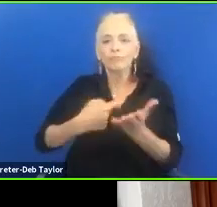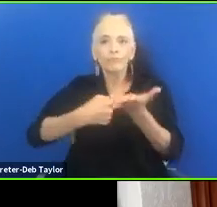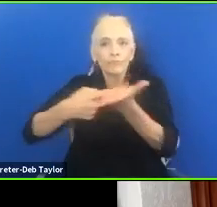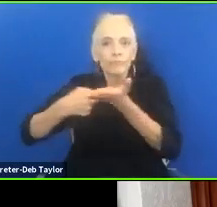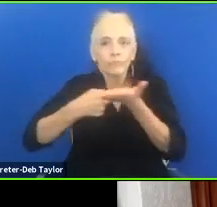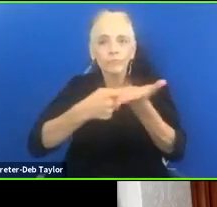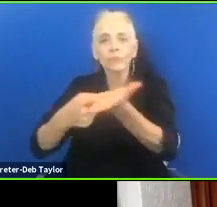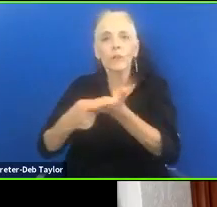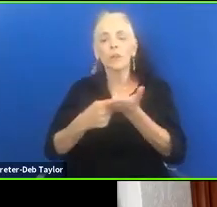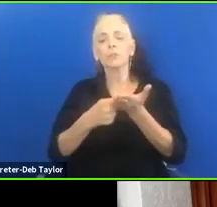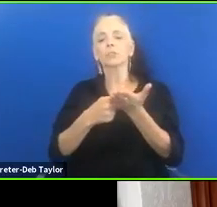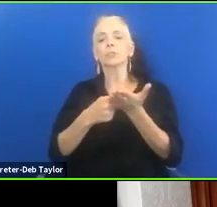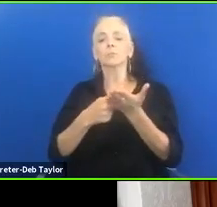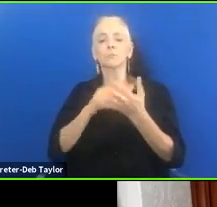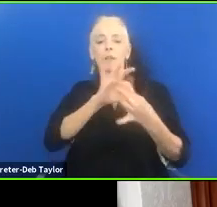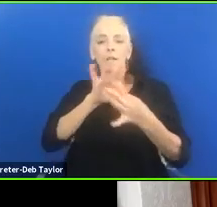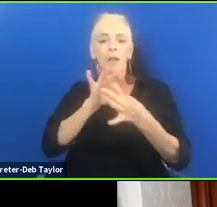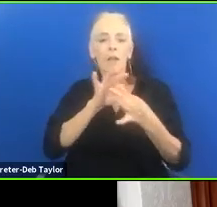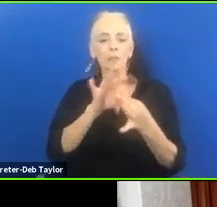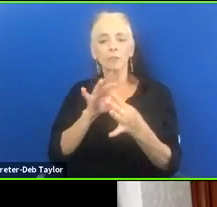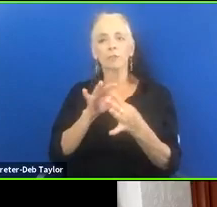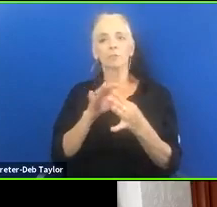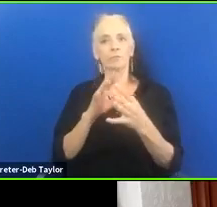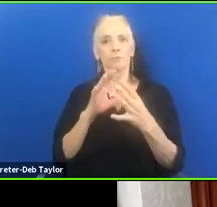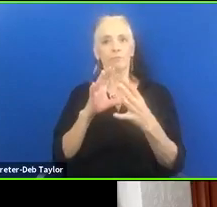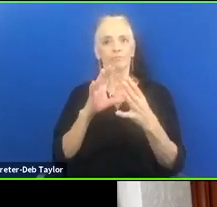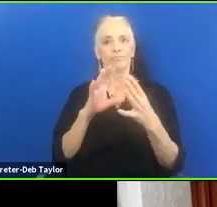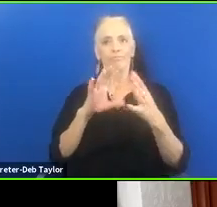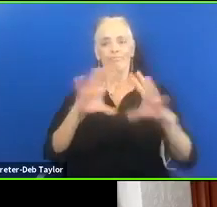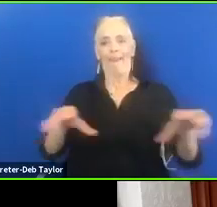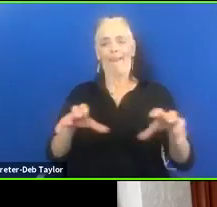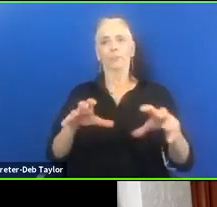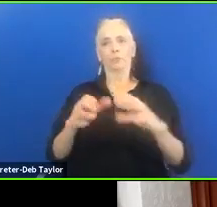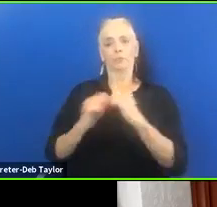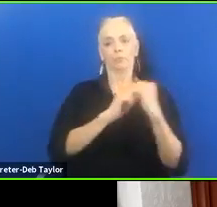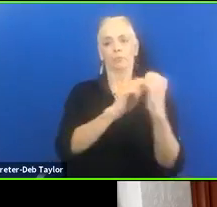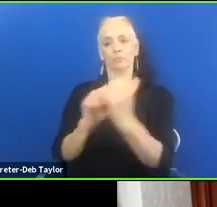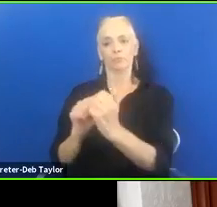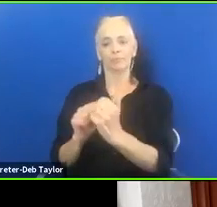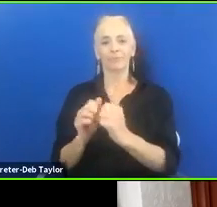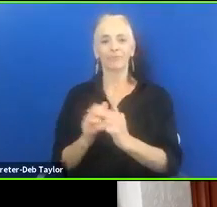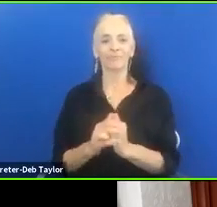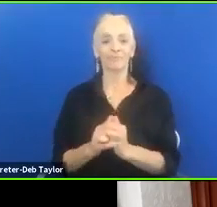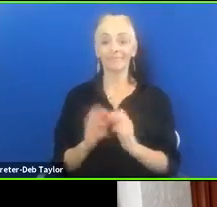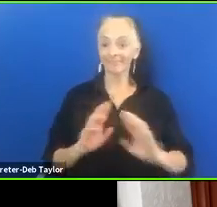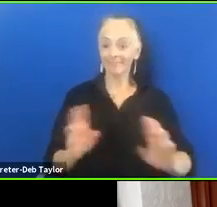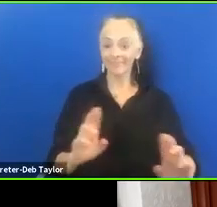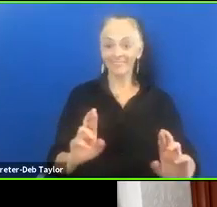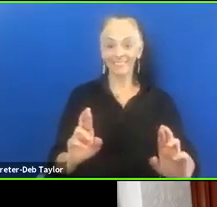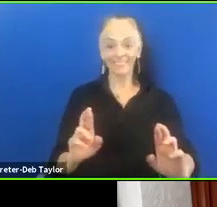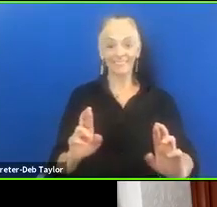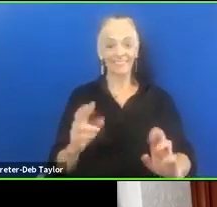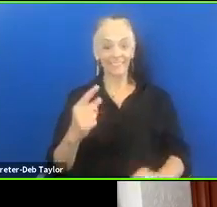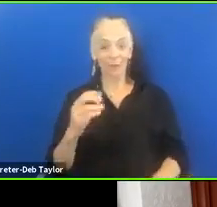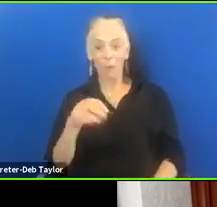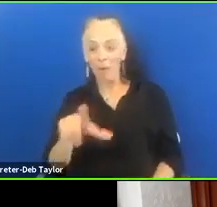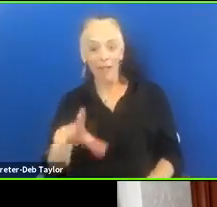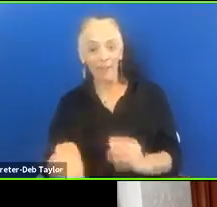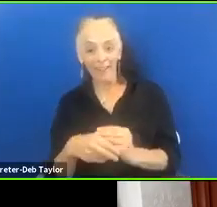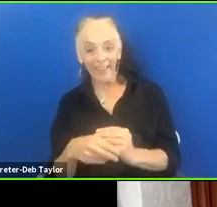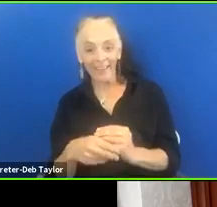collective action. And with that said, let's get into it. Gopal, do you want to add anything